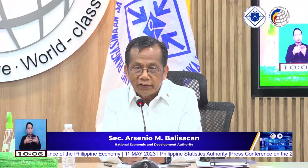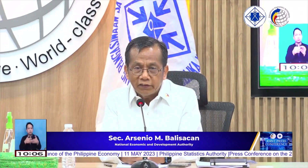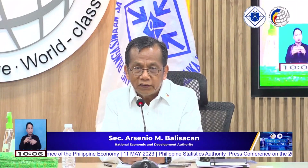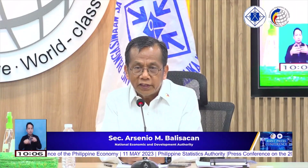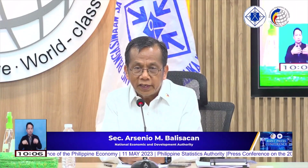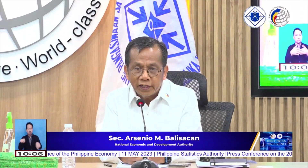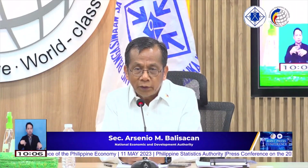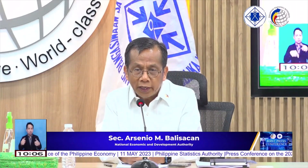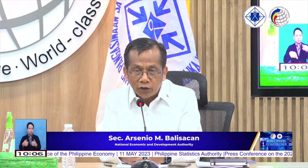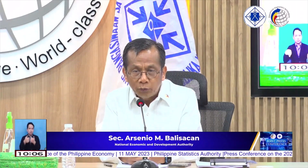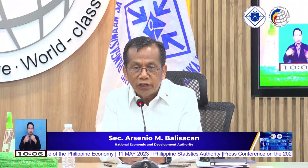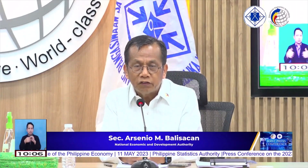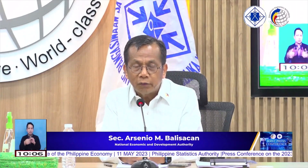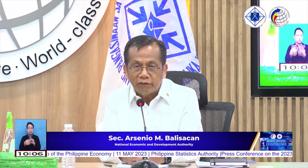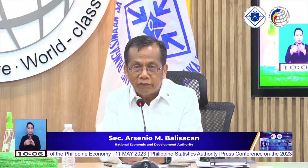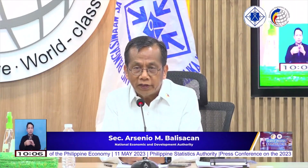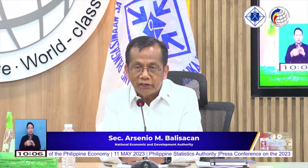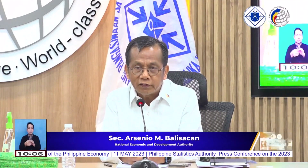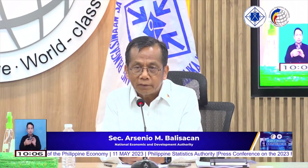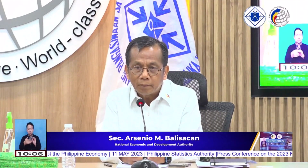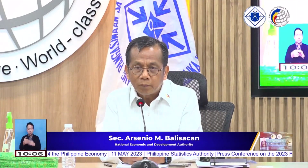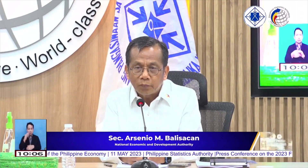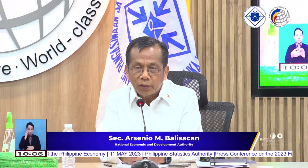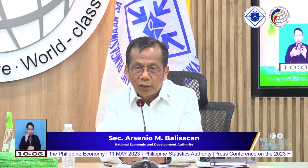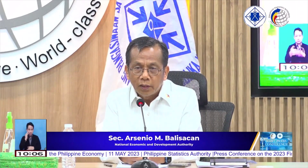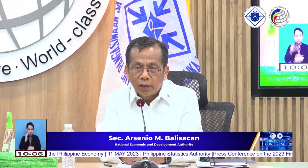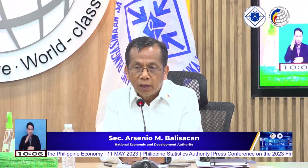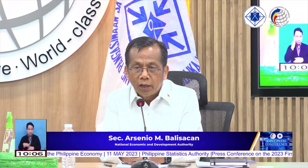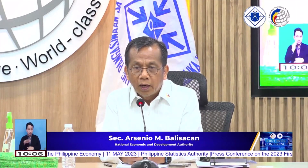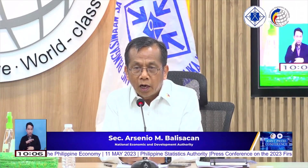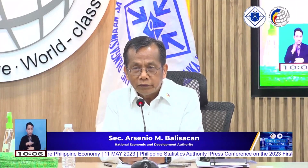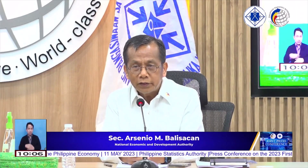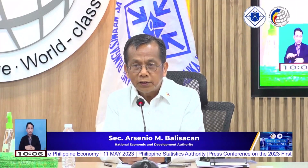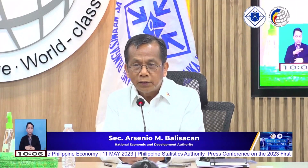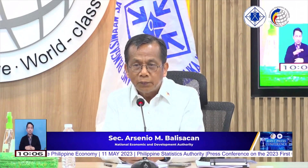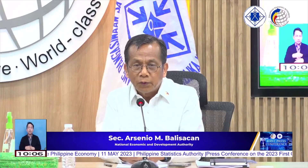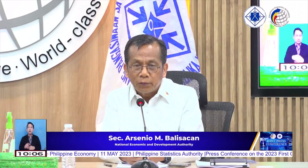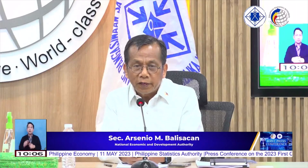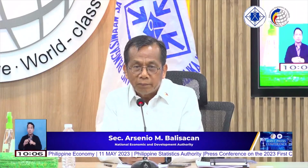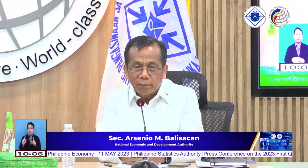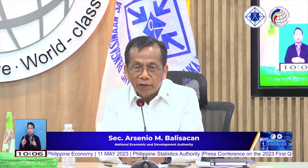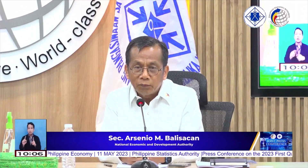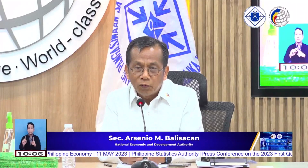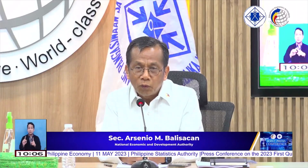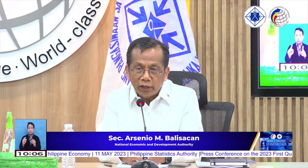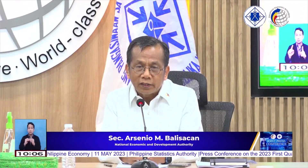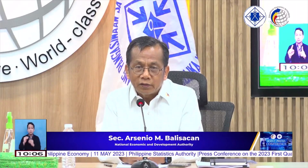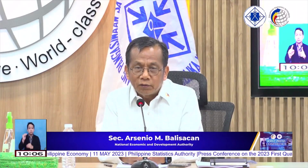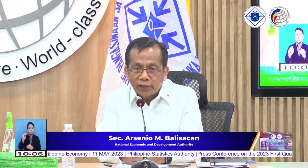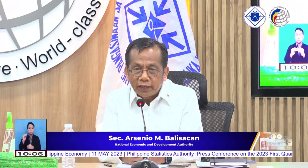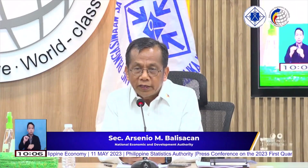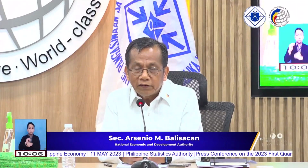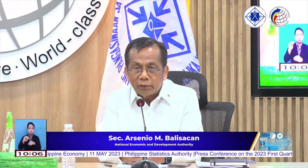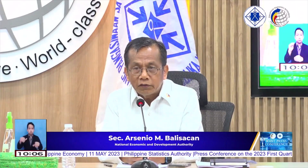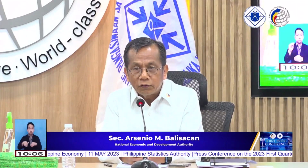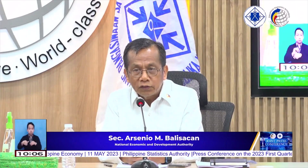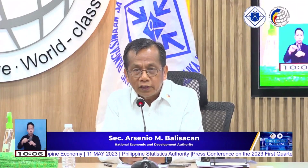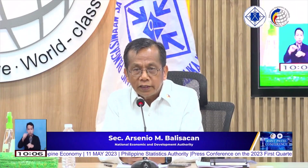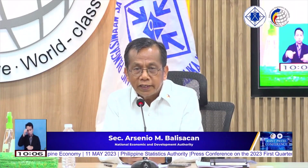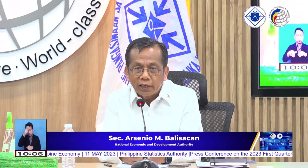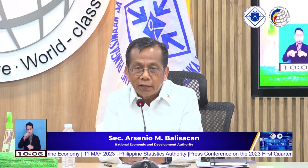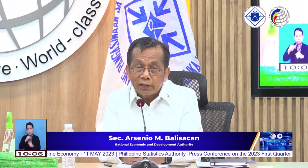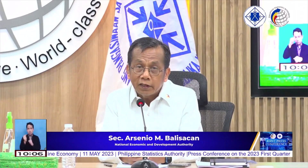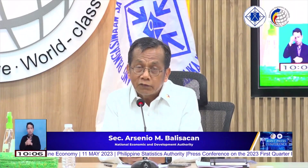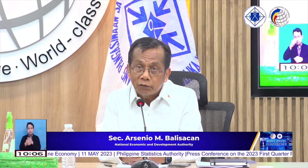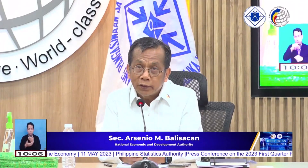challenges and headwinds we have faced. However, we have much more work to realize our social and